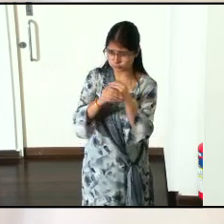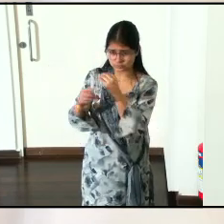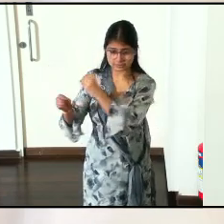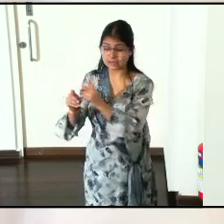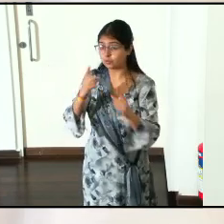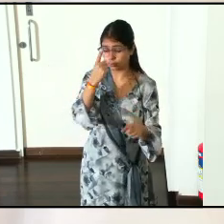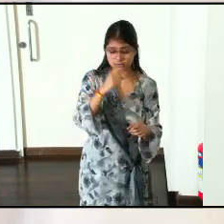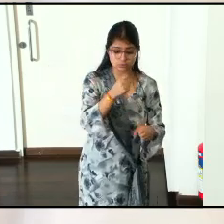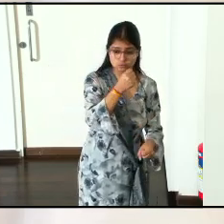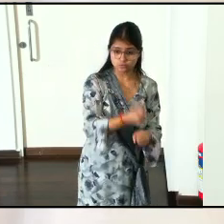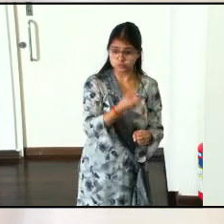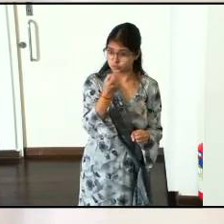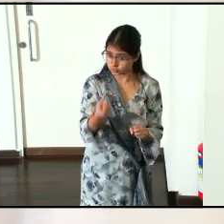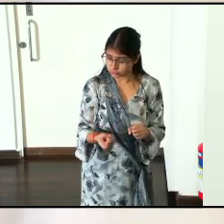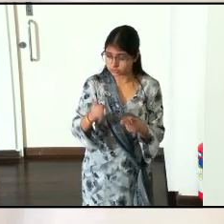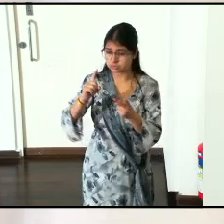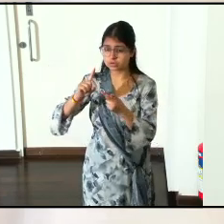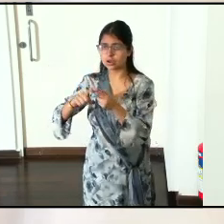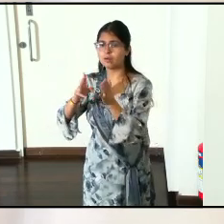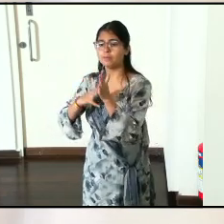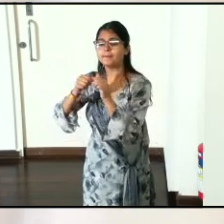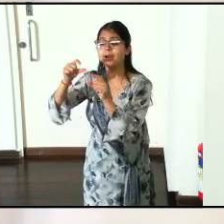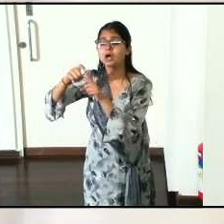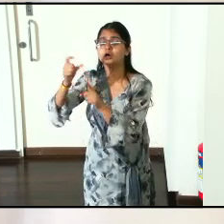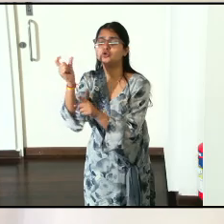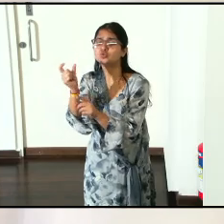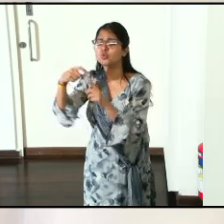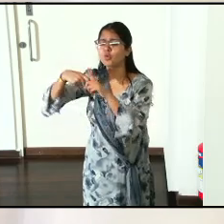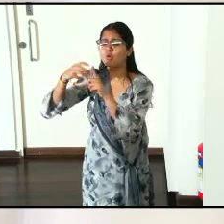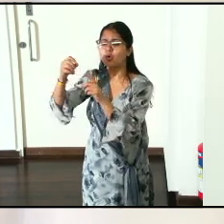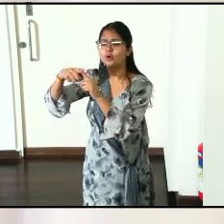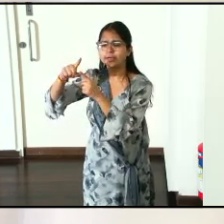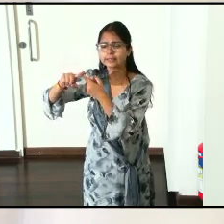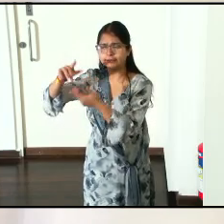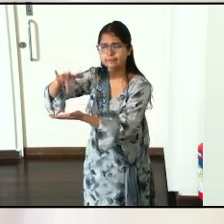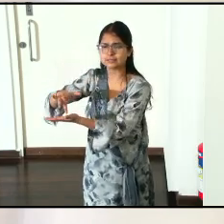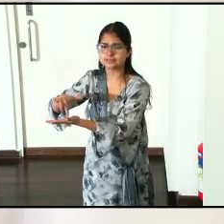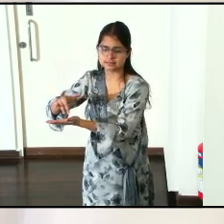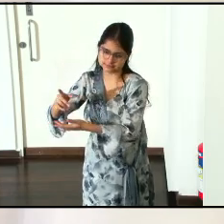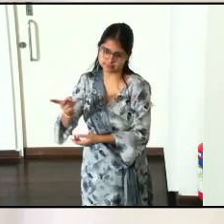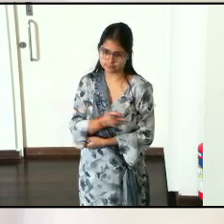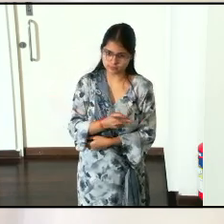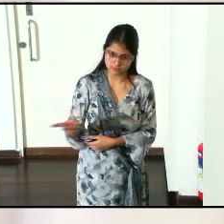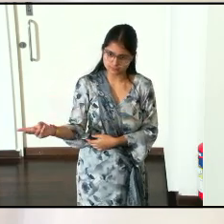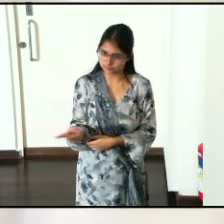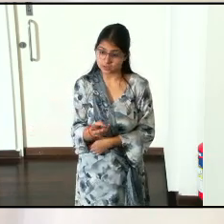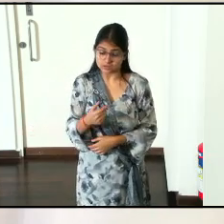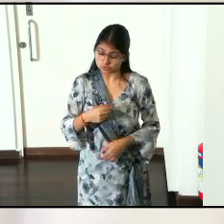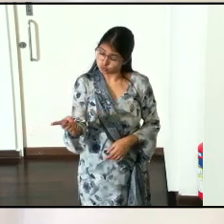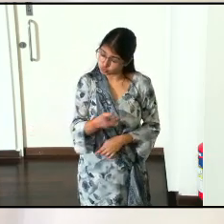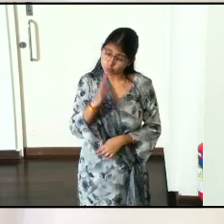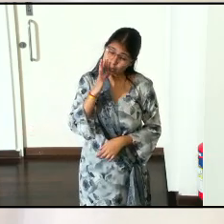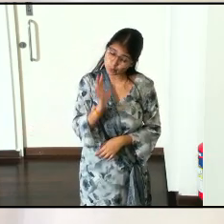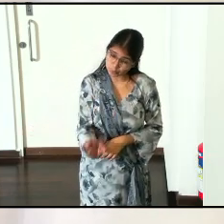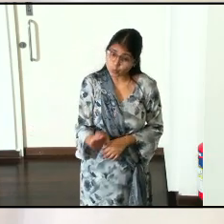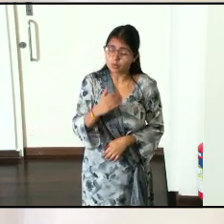Gujarat, the other is from Pudukkottai, the other two. And these are particularly poignant for me